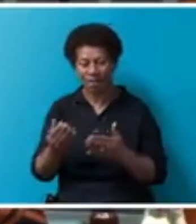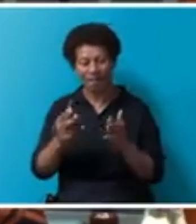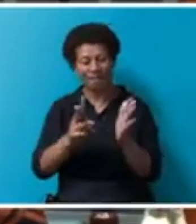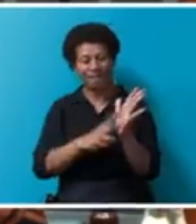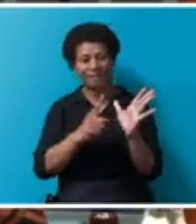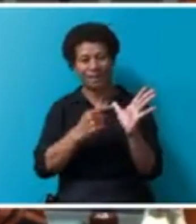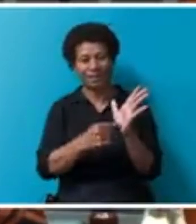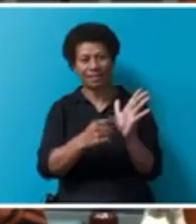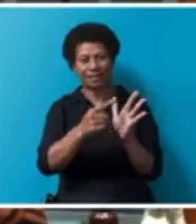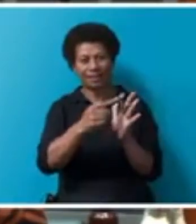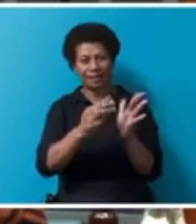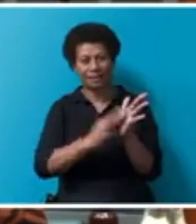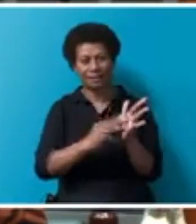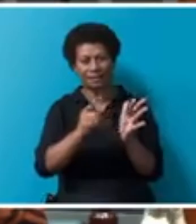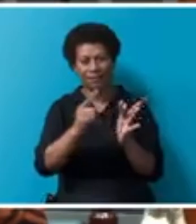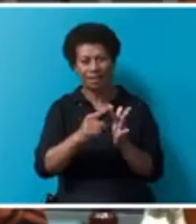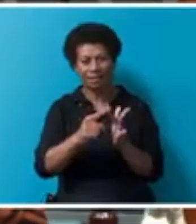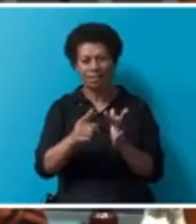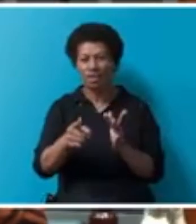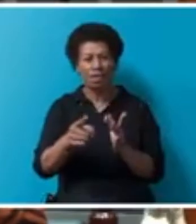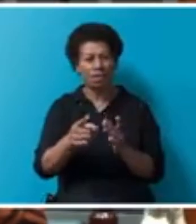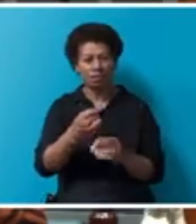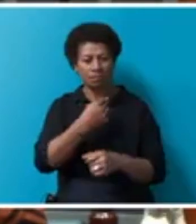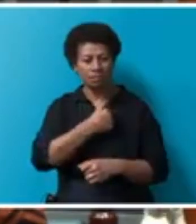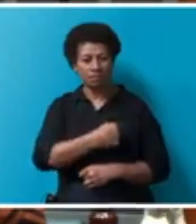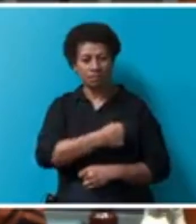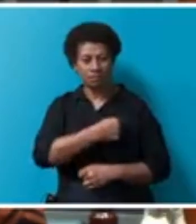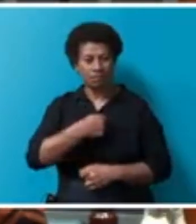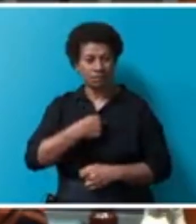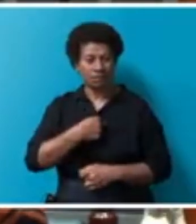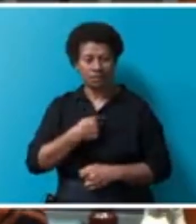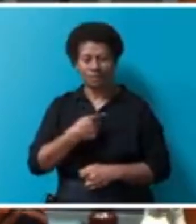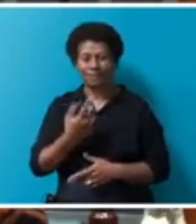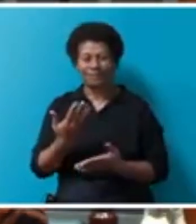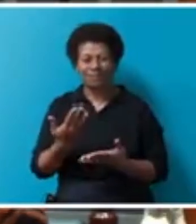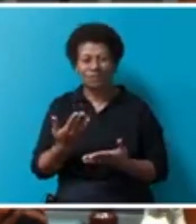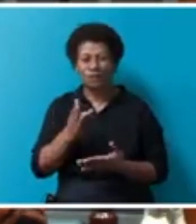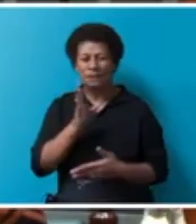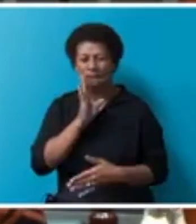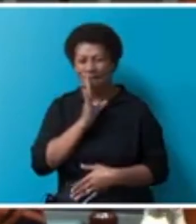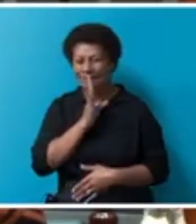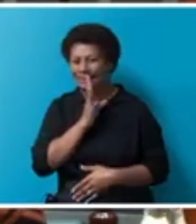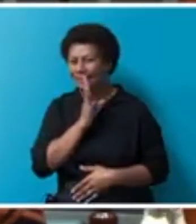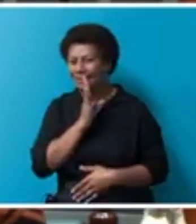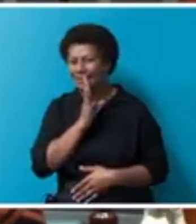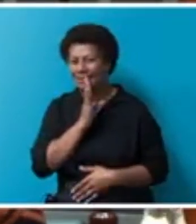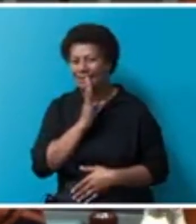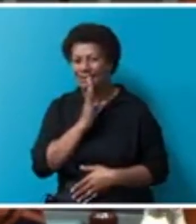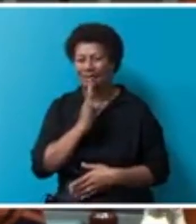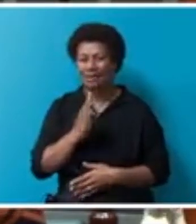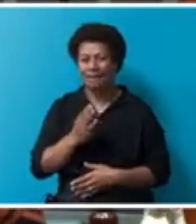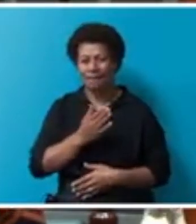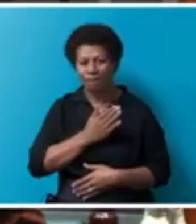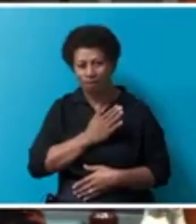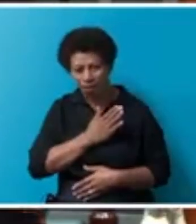and no-nonsense performance. We dearly miss him in this August House. To